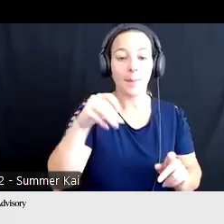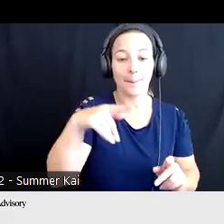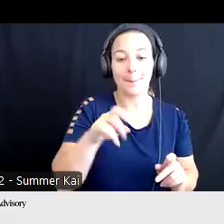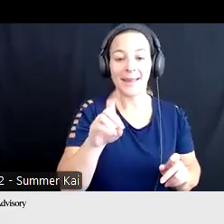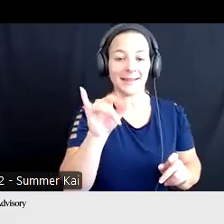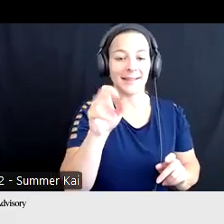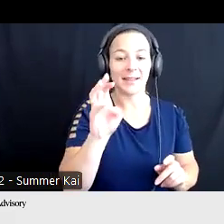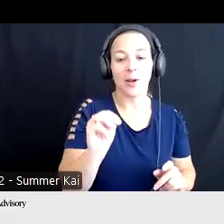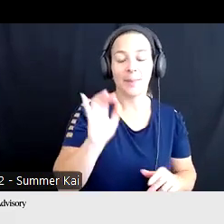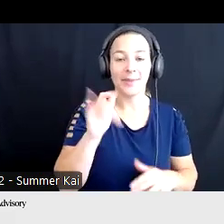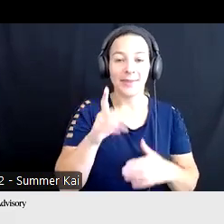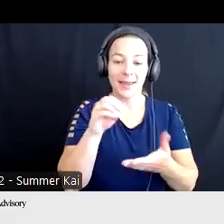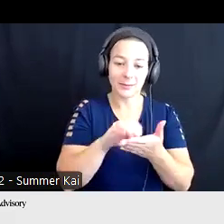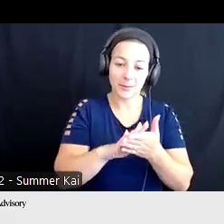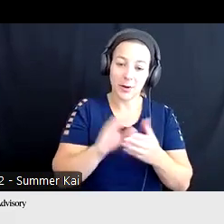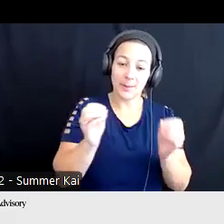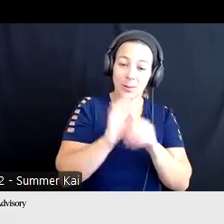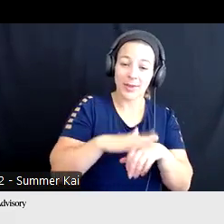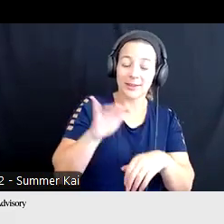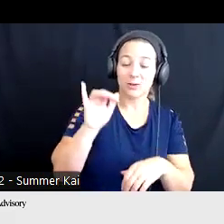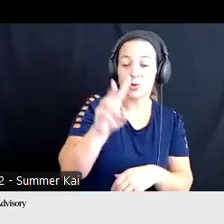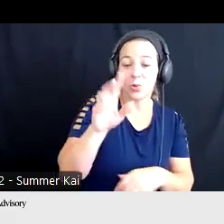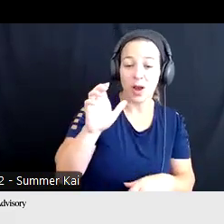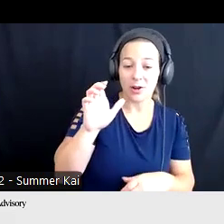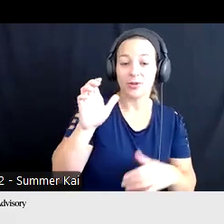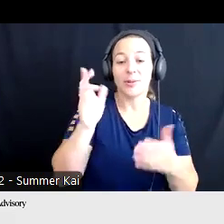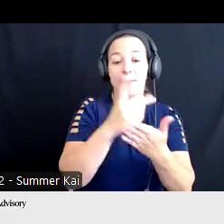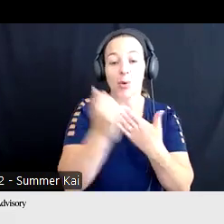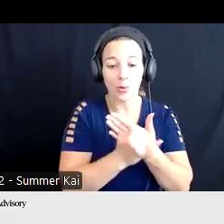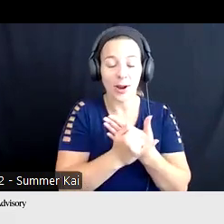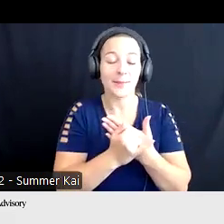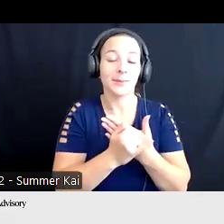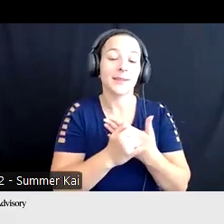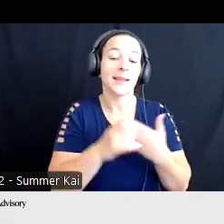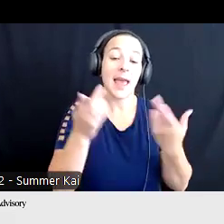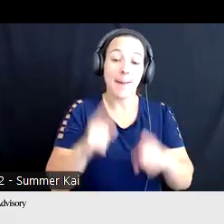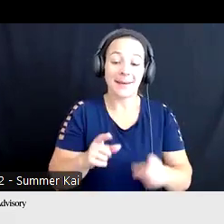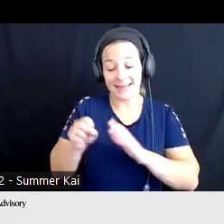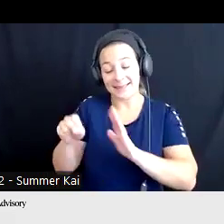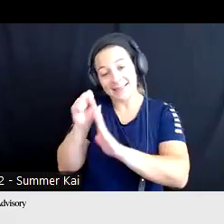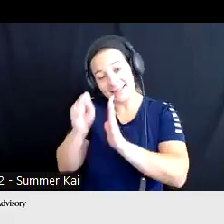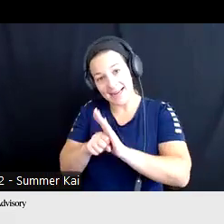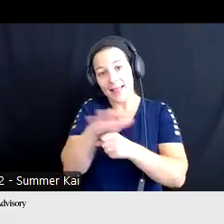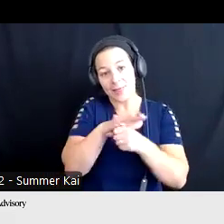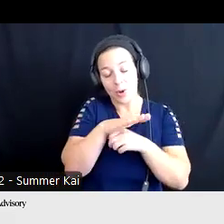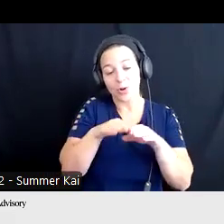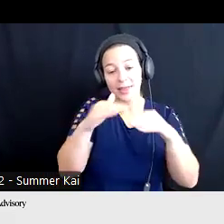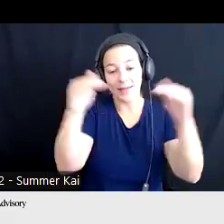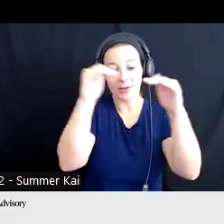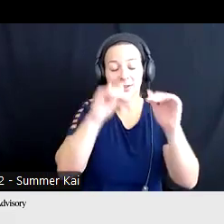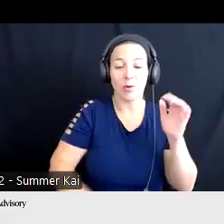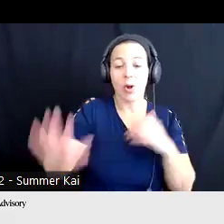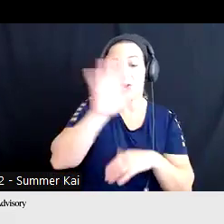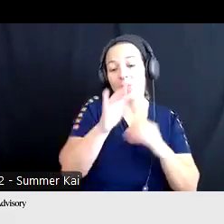these more than 200 replicable programs happening at the state and local levels across the country outside